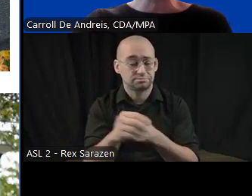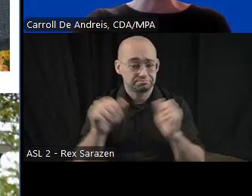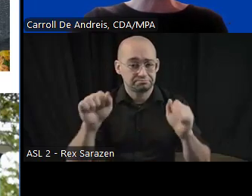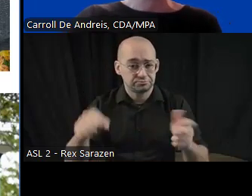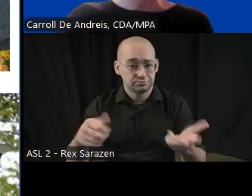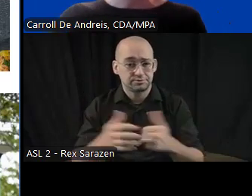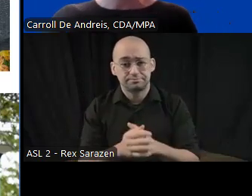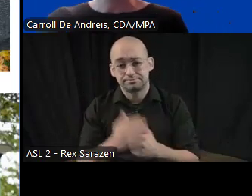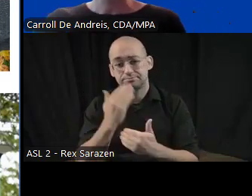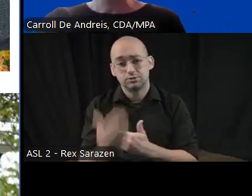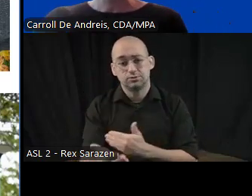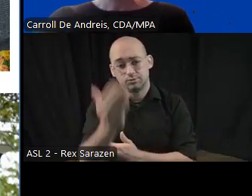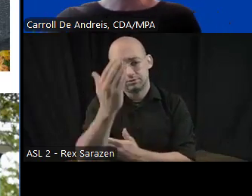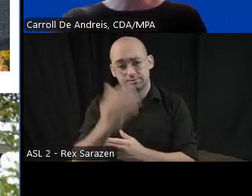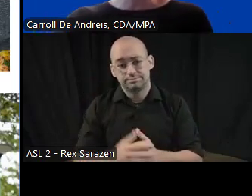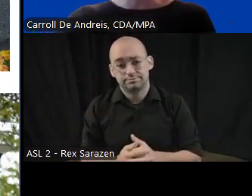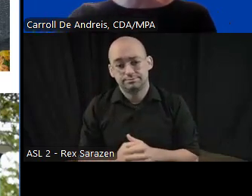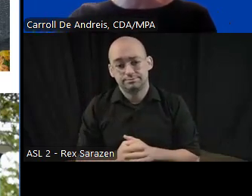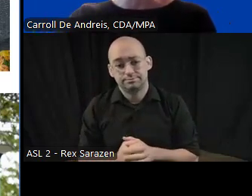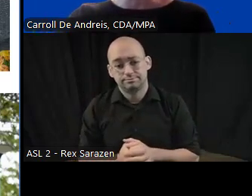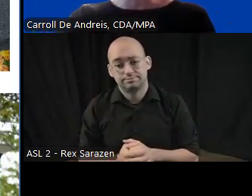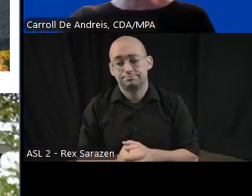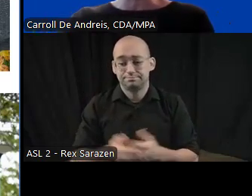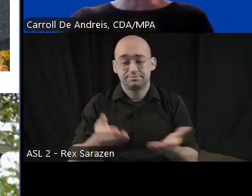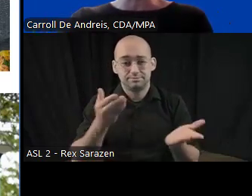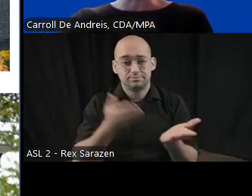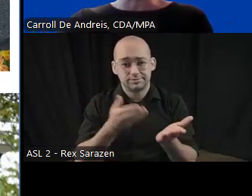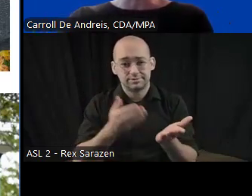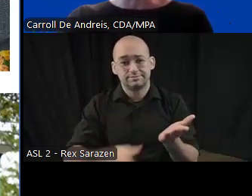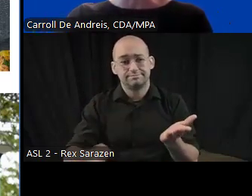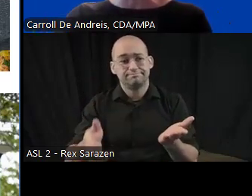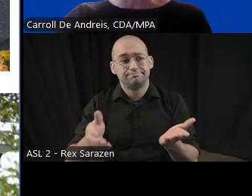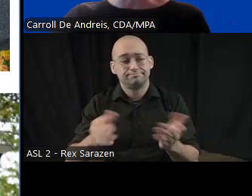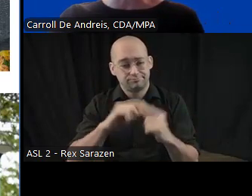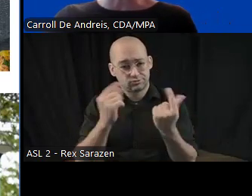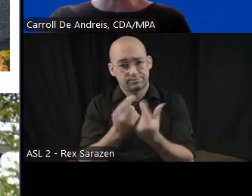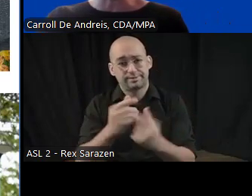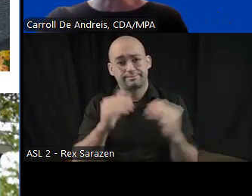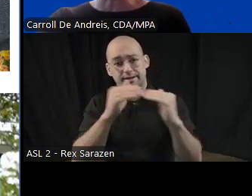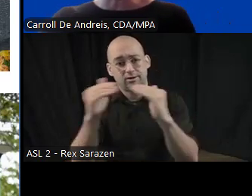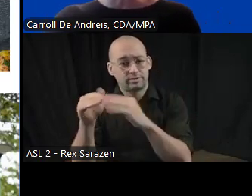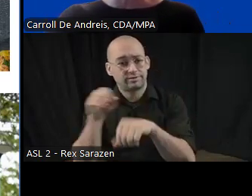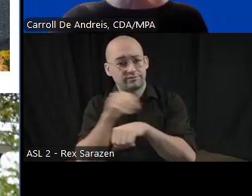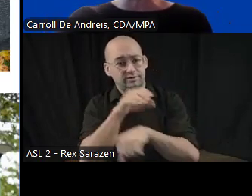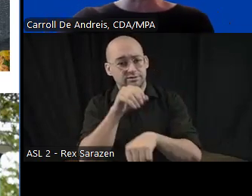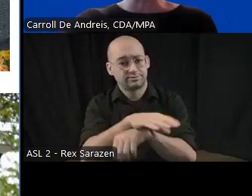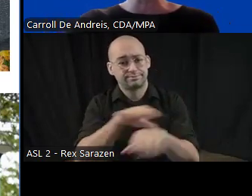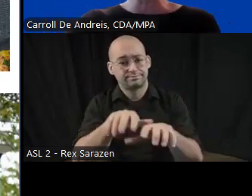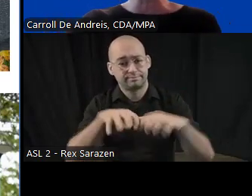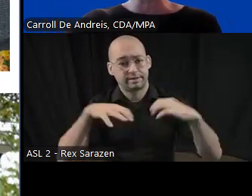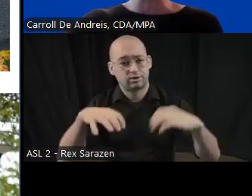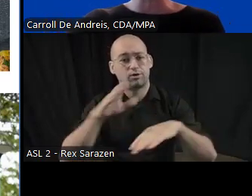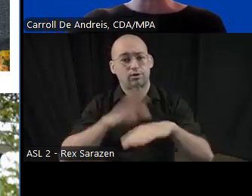Good morning. This is the Equity Advisory Committee on Aging and Disability, or